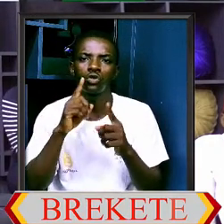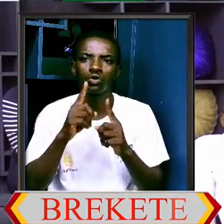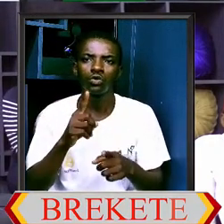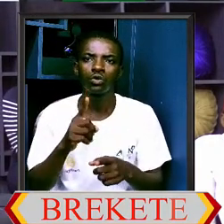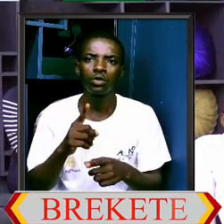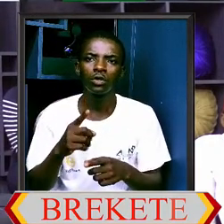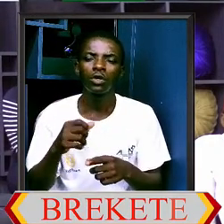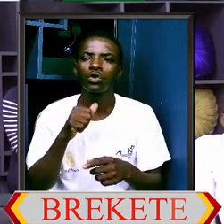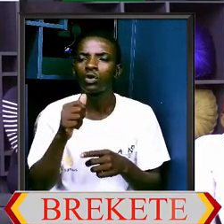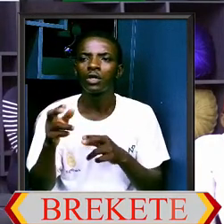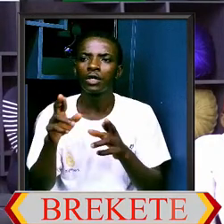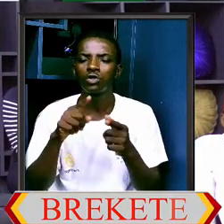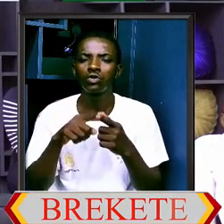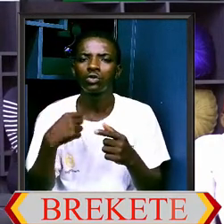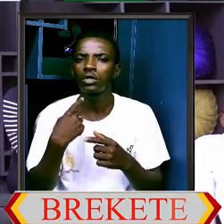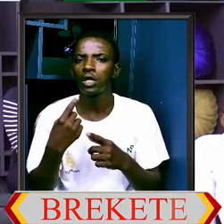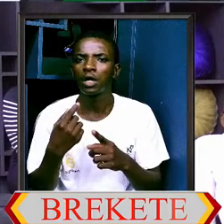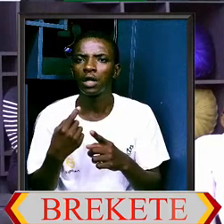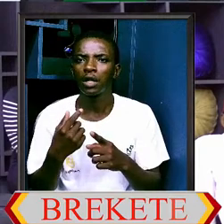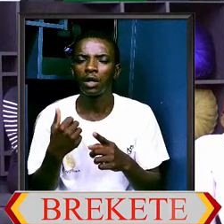ready to tell ourselves the truth.